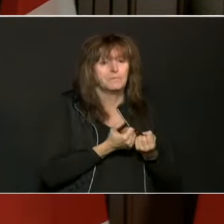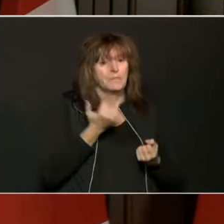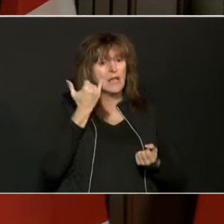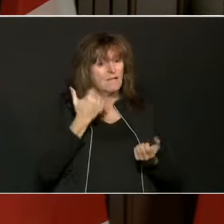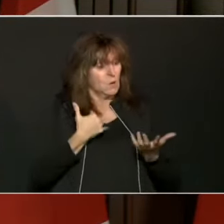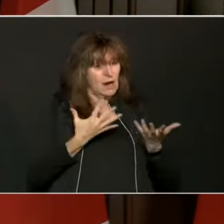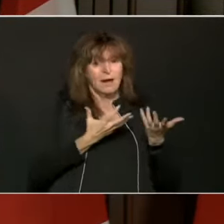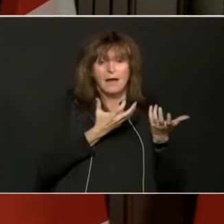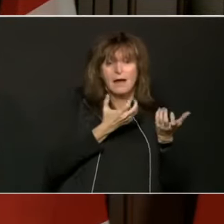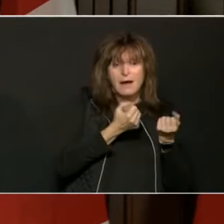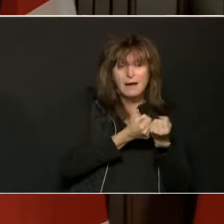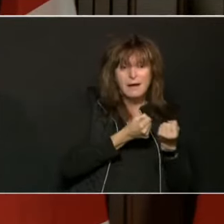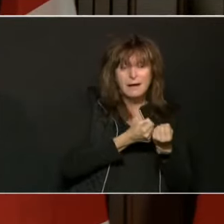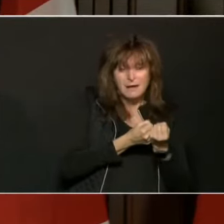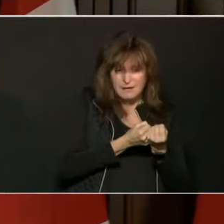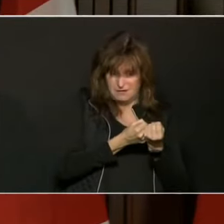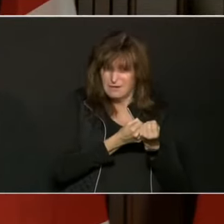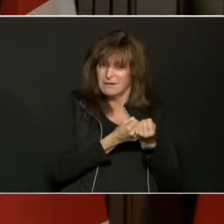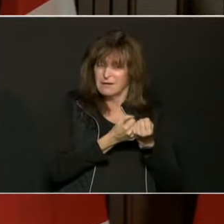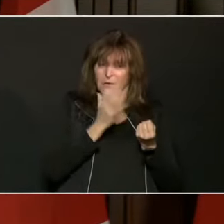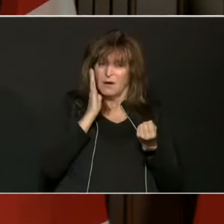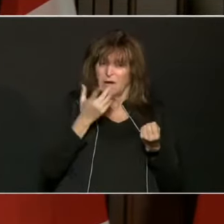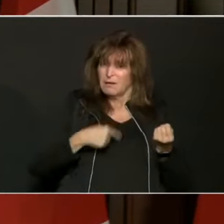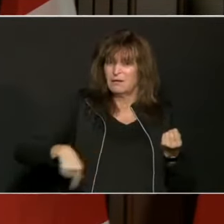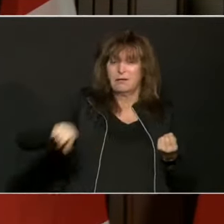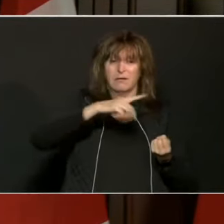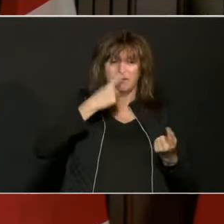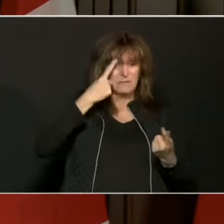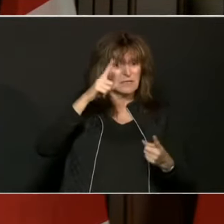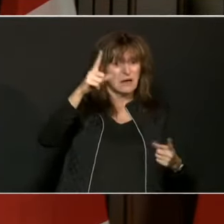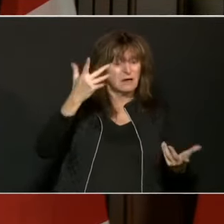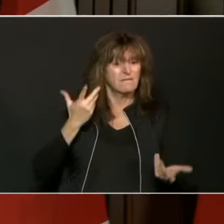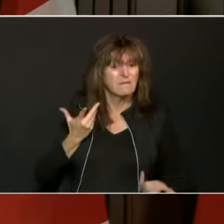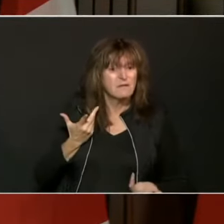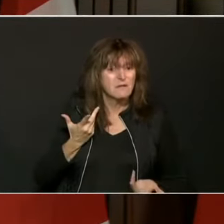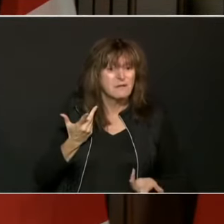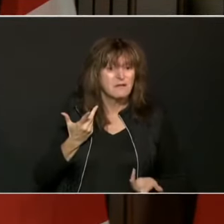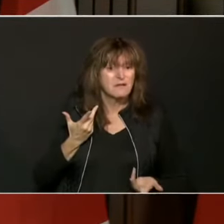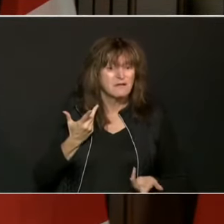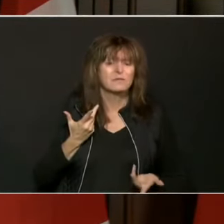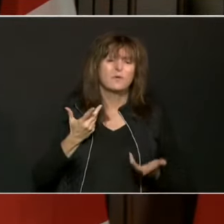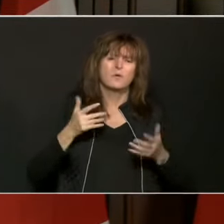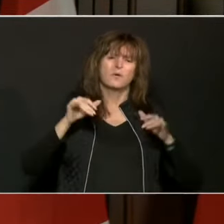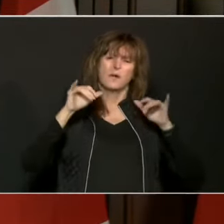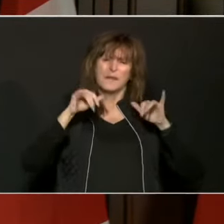So you gave a good example of one thing. We have to consider everything that might help and assist in this